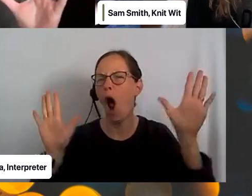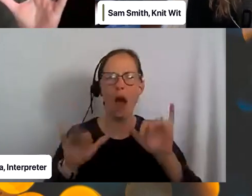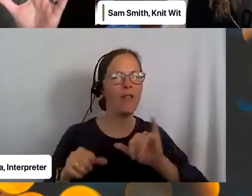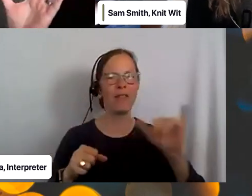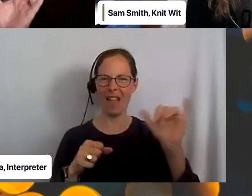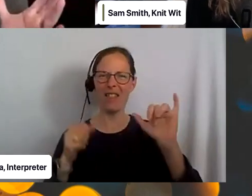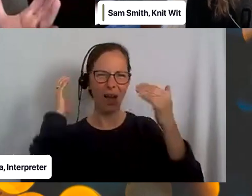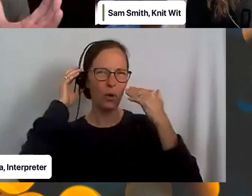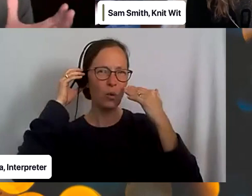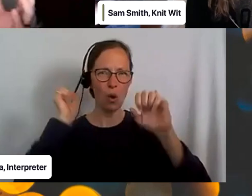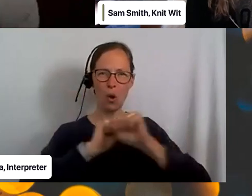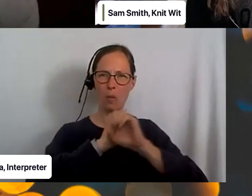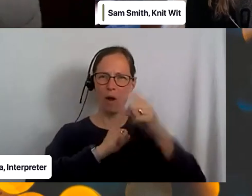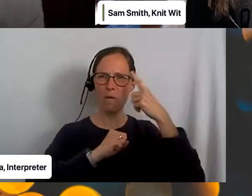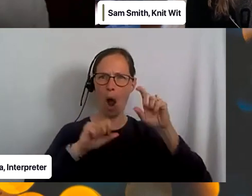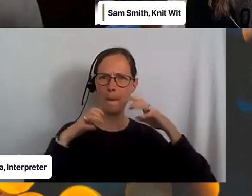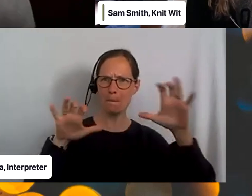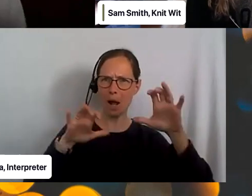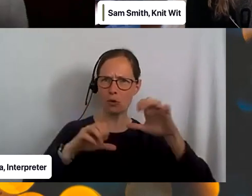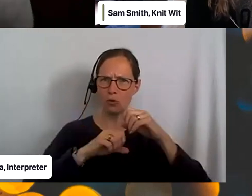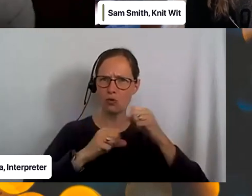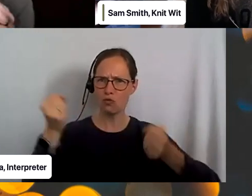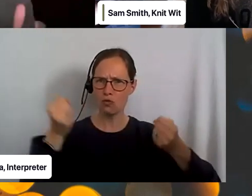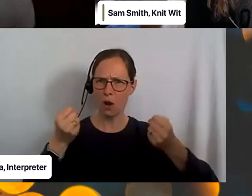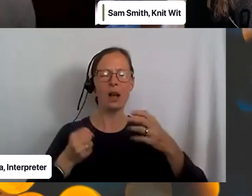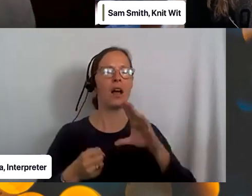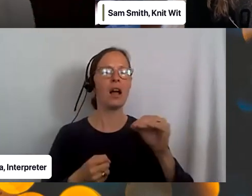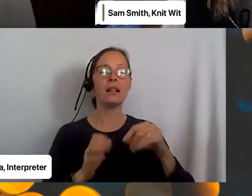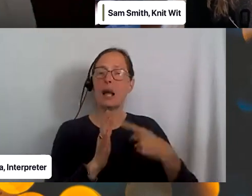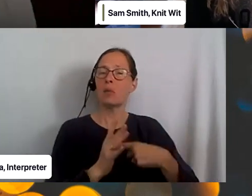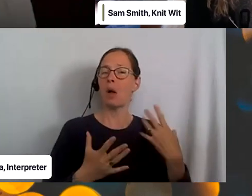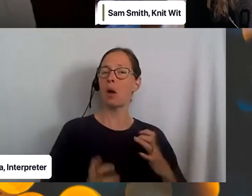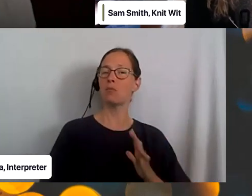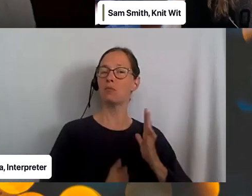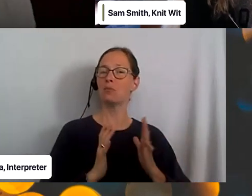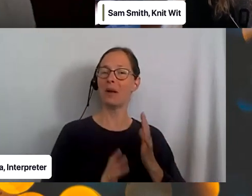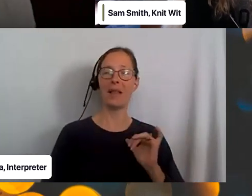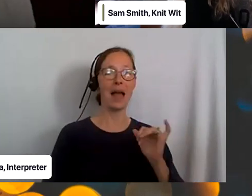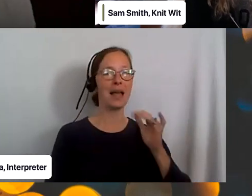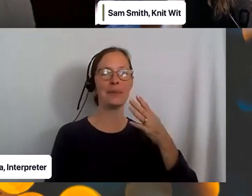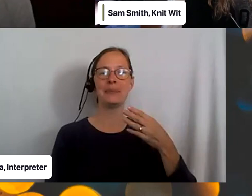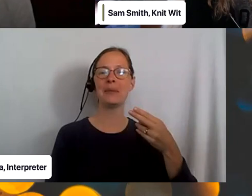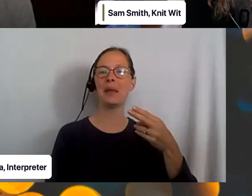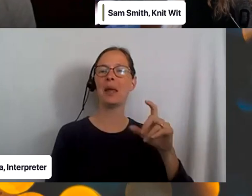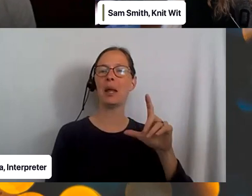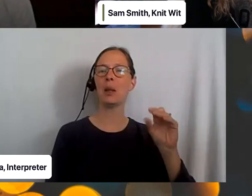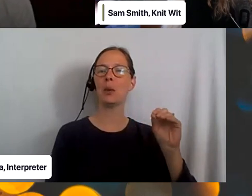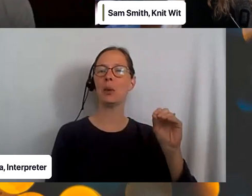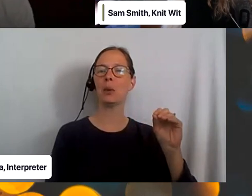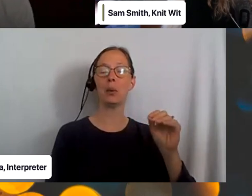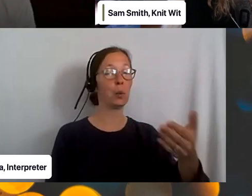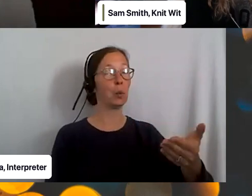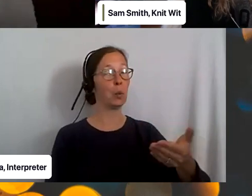truck sometimes, and then there are other times when I want to be a little bit more classy and be like, hello and welcome to another edition